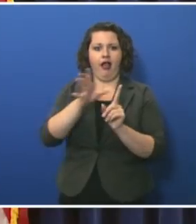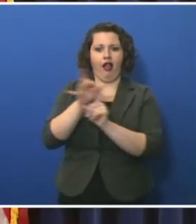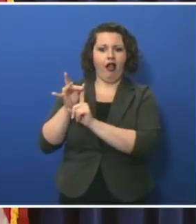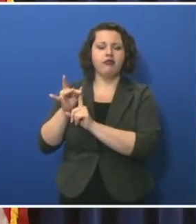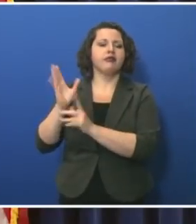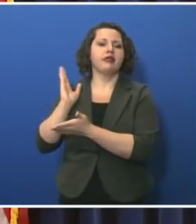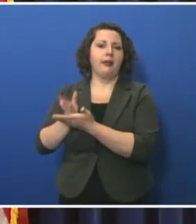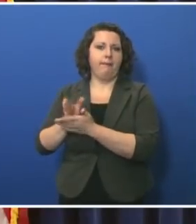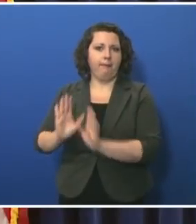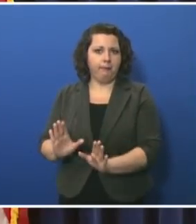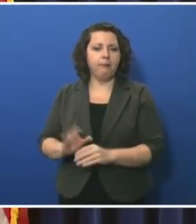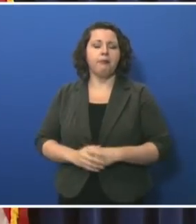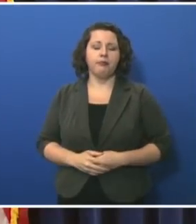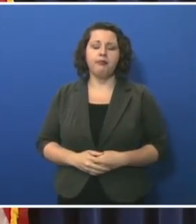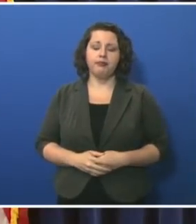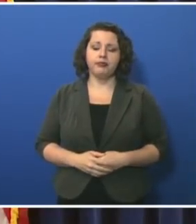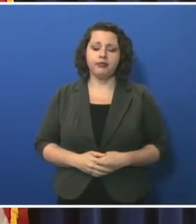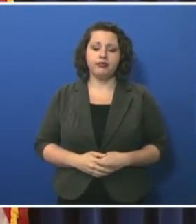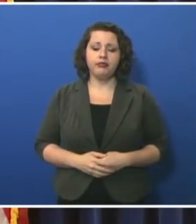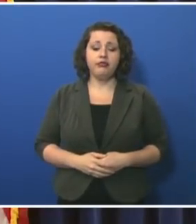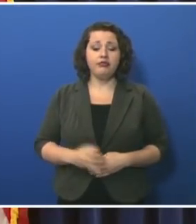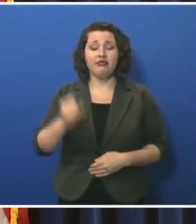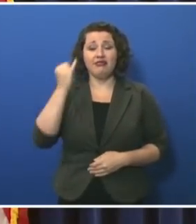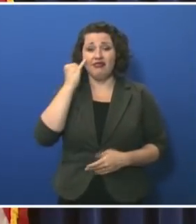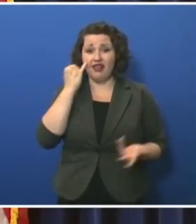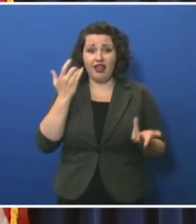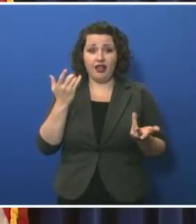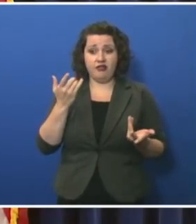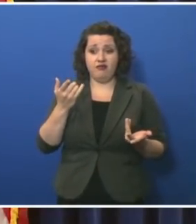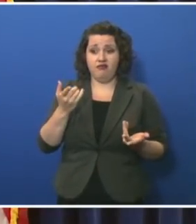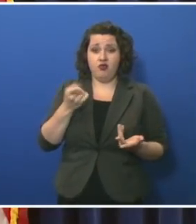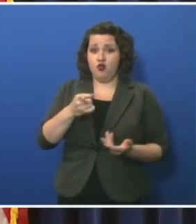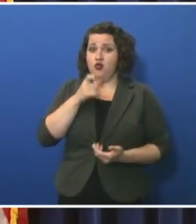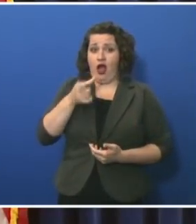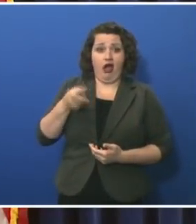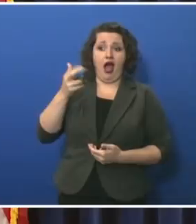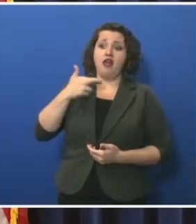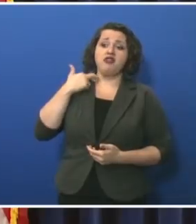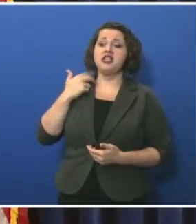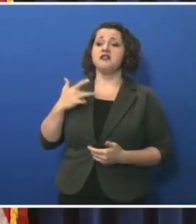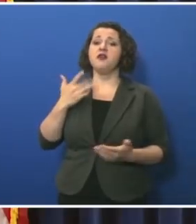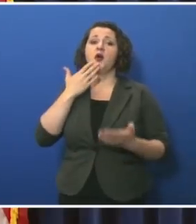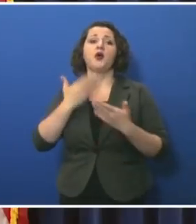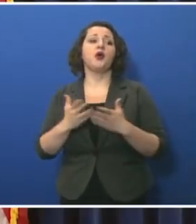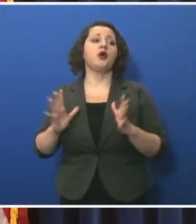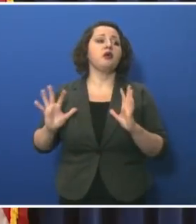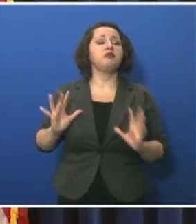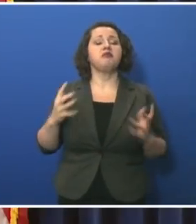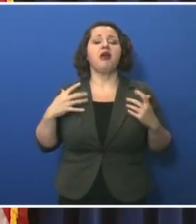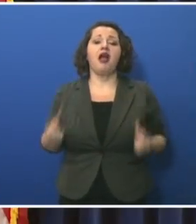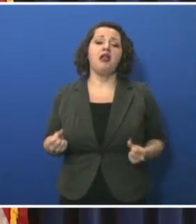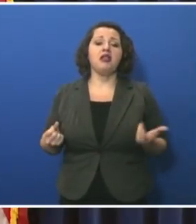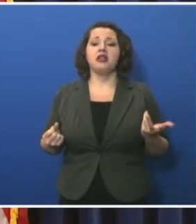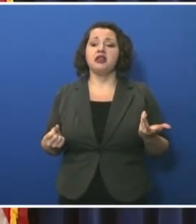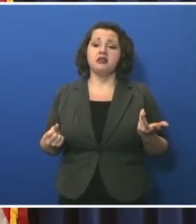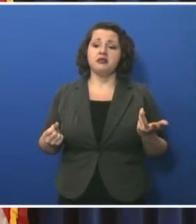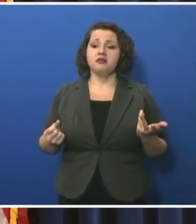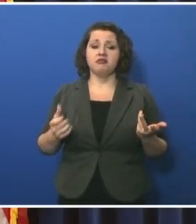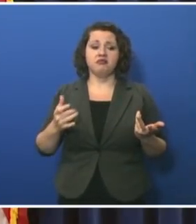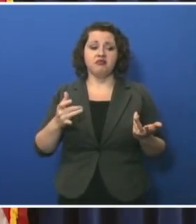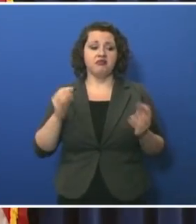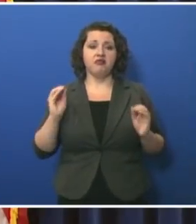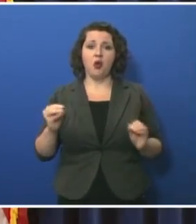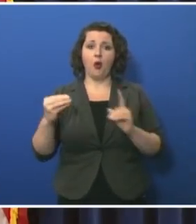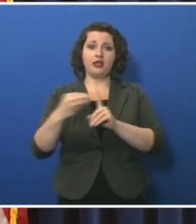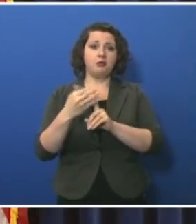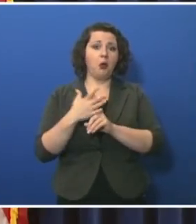there. Now, if you're not in a high-risk group, and if you're feeling well, and if you've not had a concerning exposure, and you're going to be